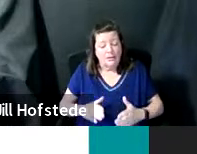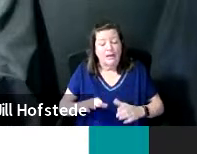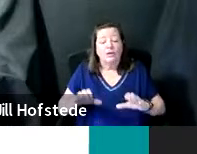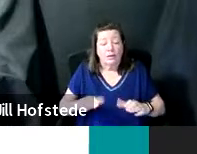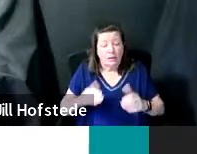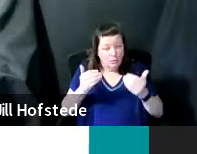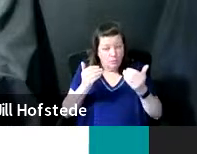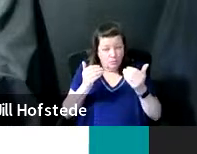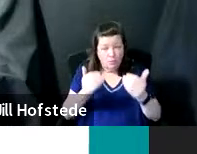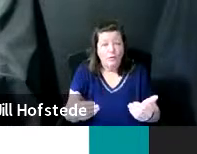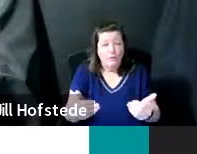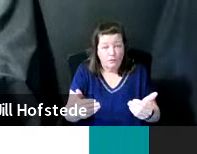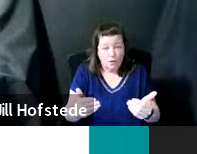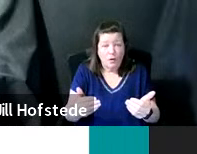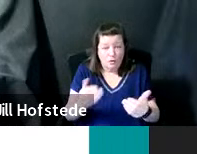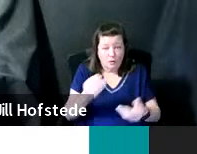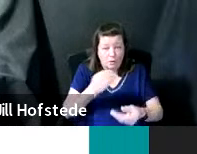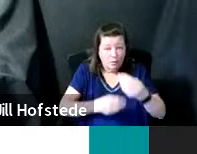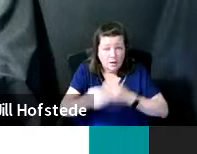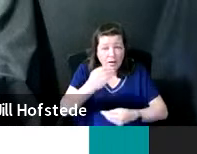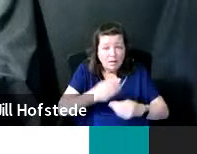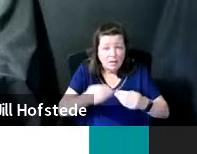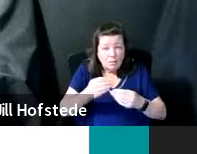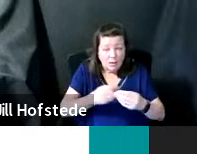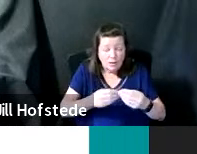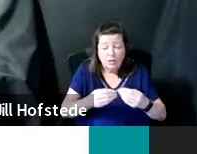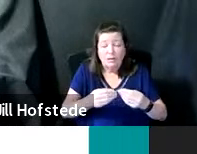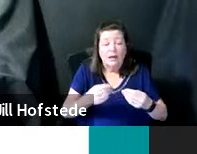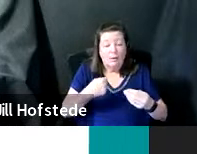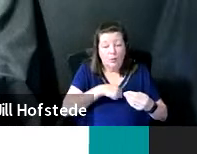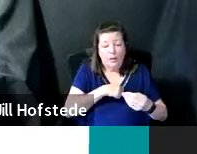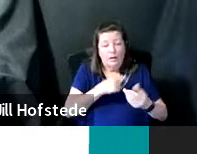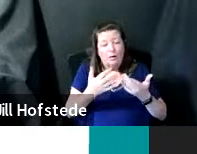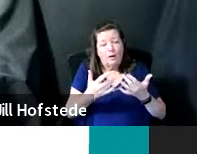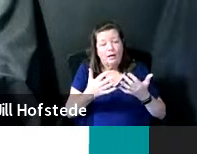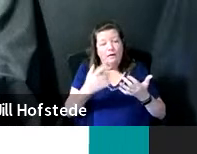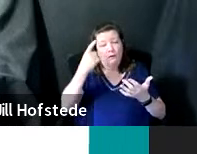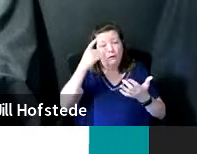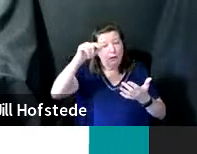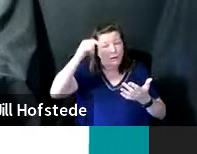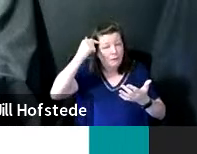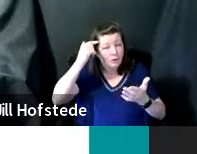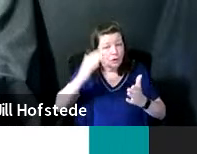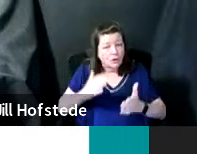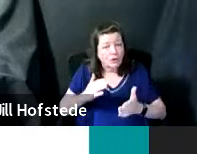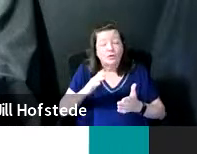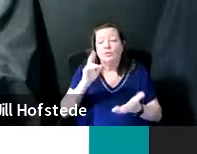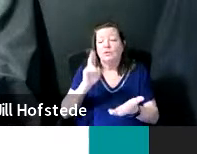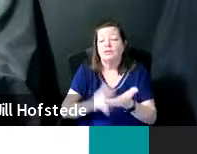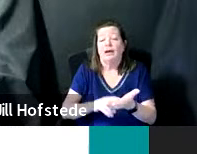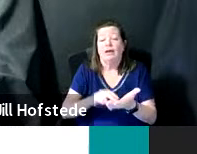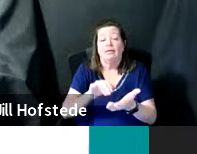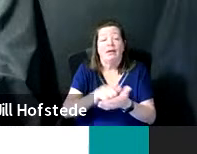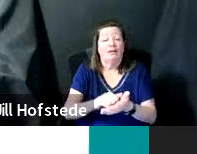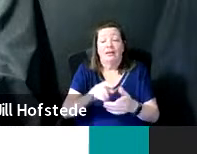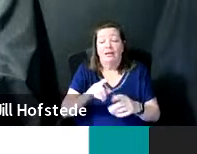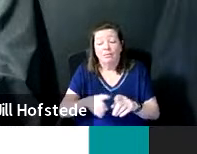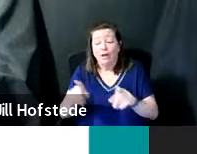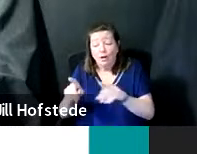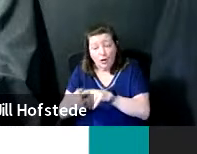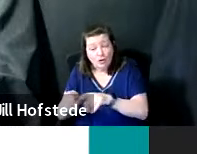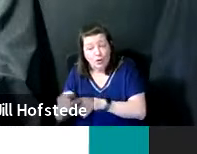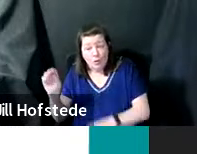forward that budget package, and you know, we are waiting for the governor to sign that. But even on the Oregon